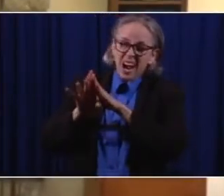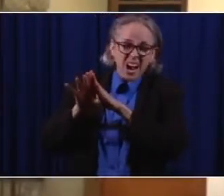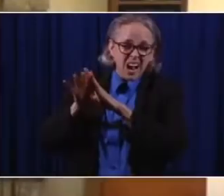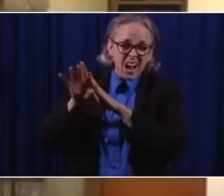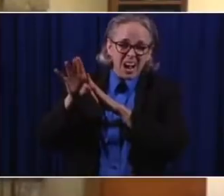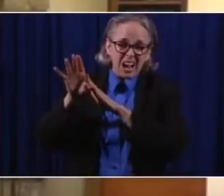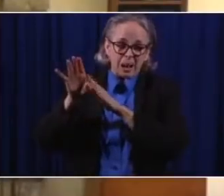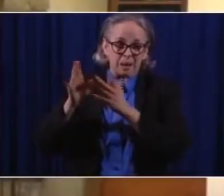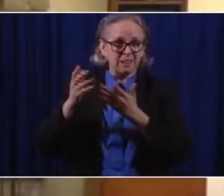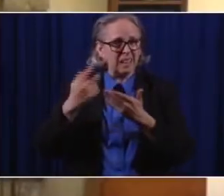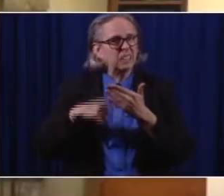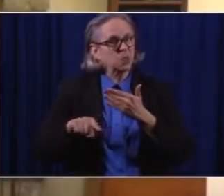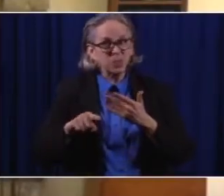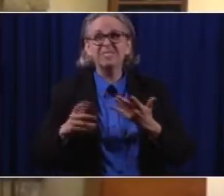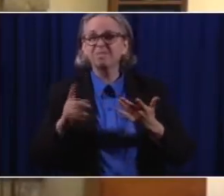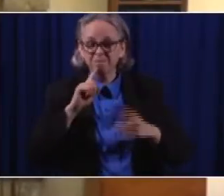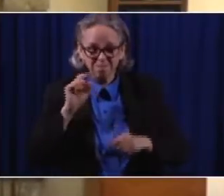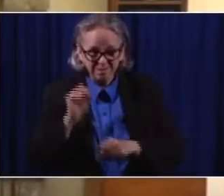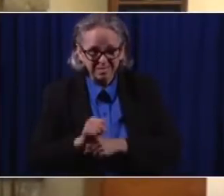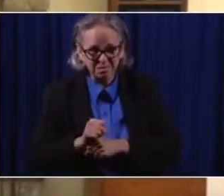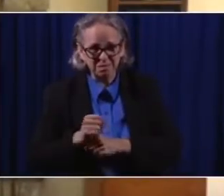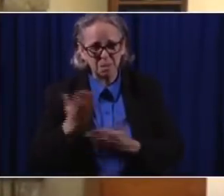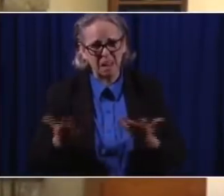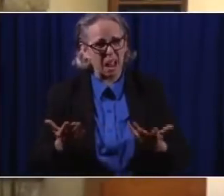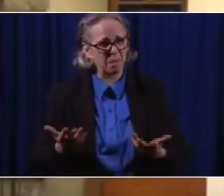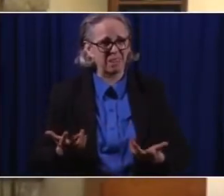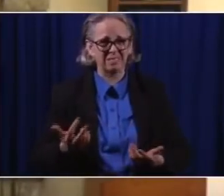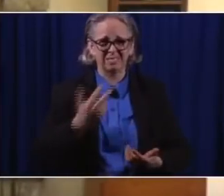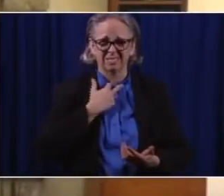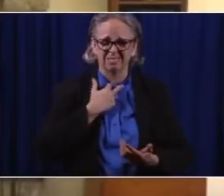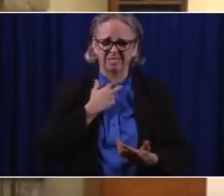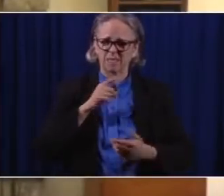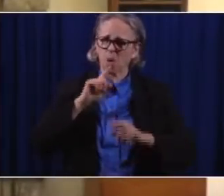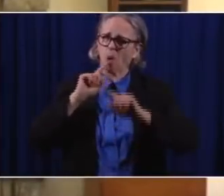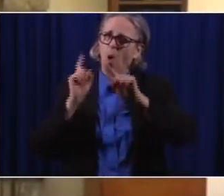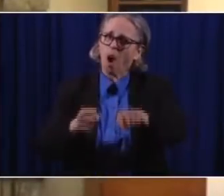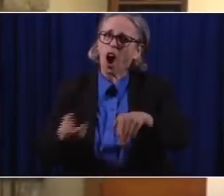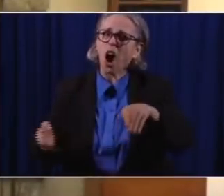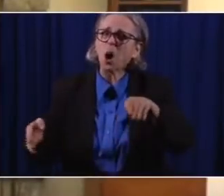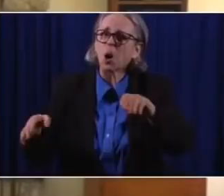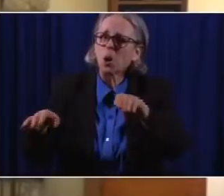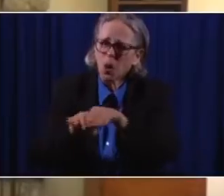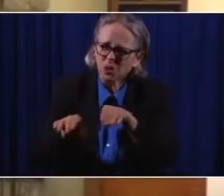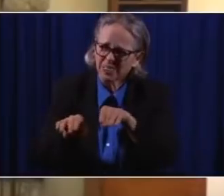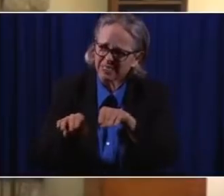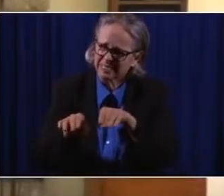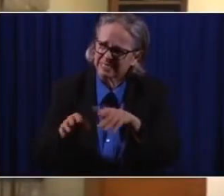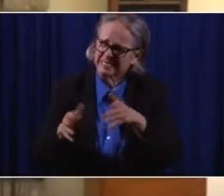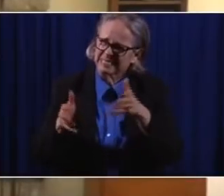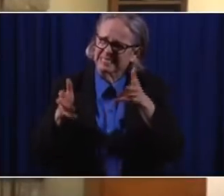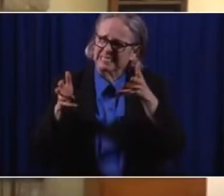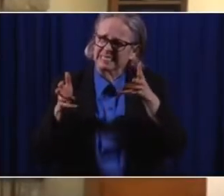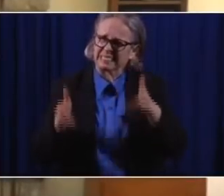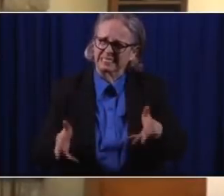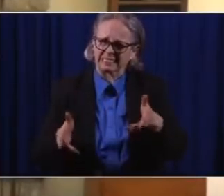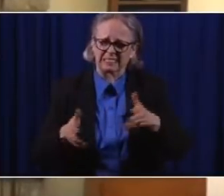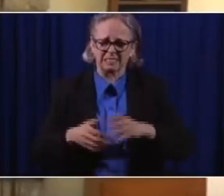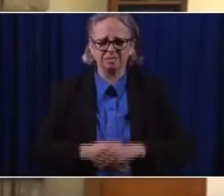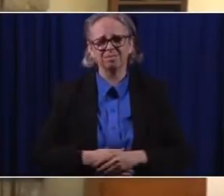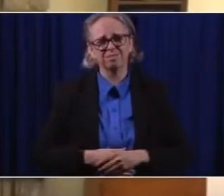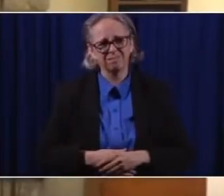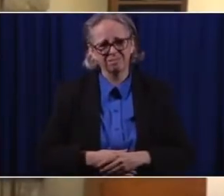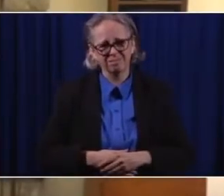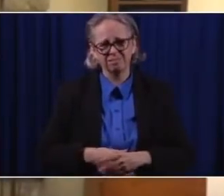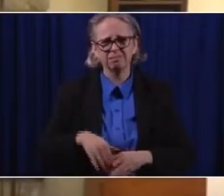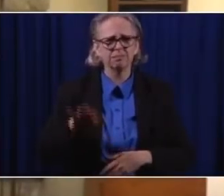So that's what we said. But we're constantly monitoring this every day. And we'll take, in answer to your question,